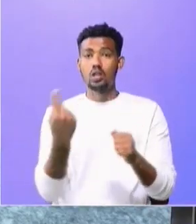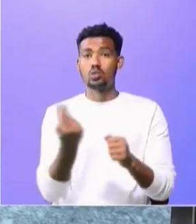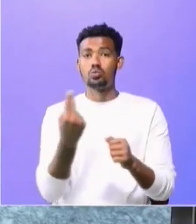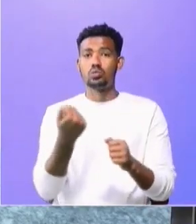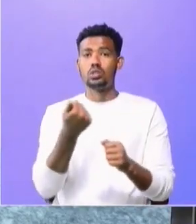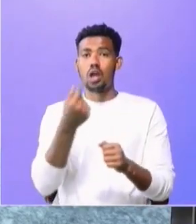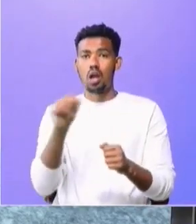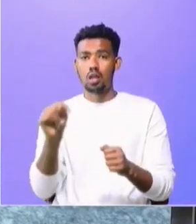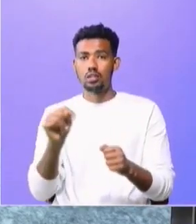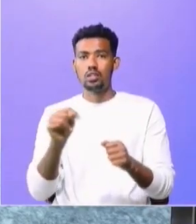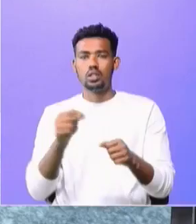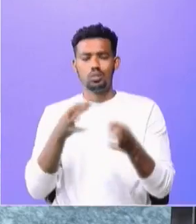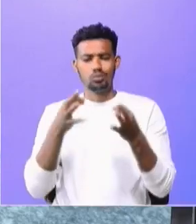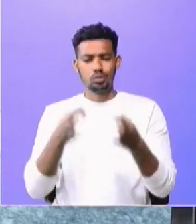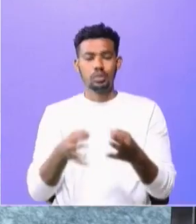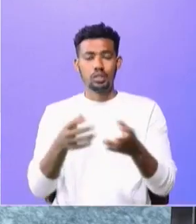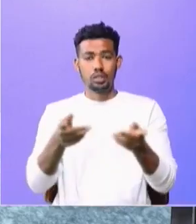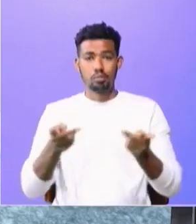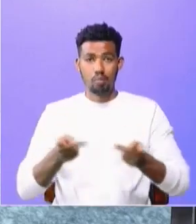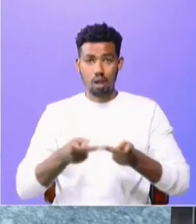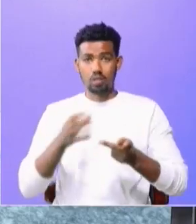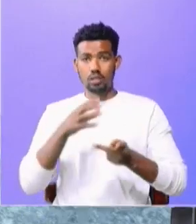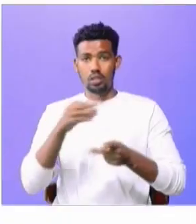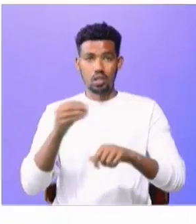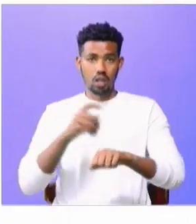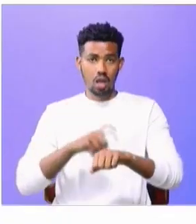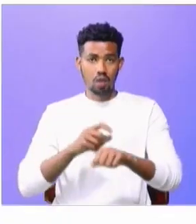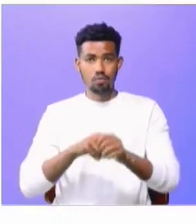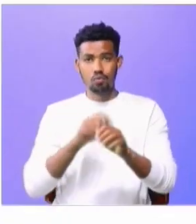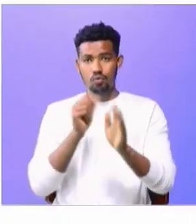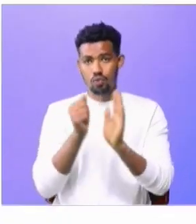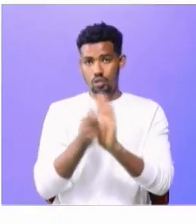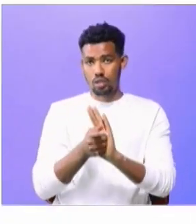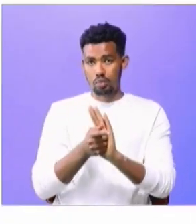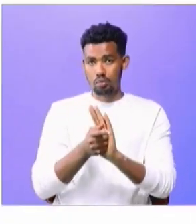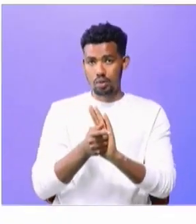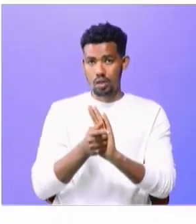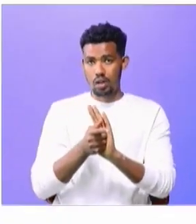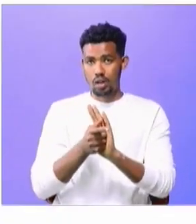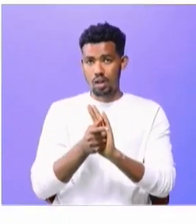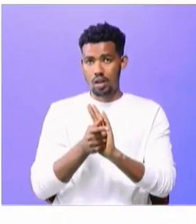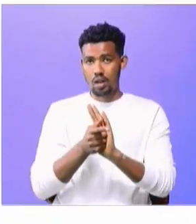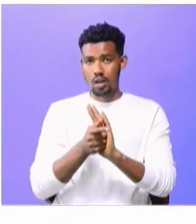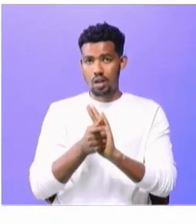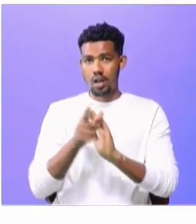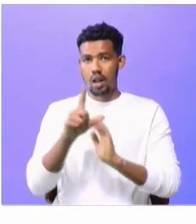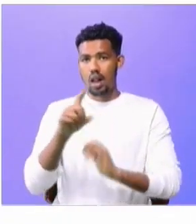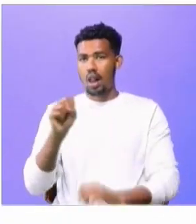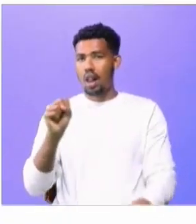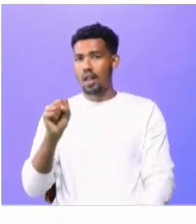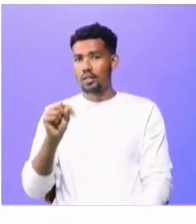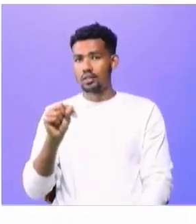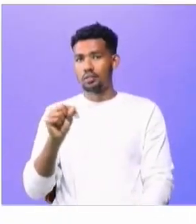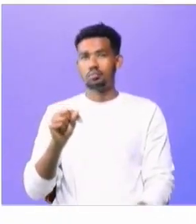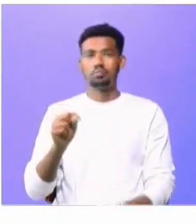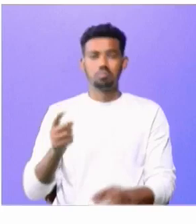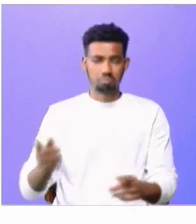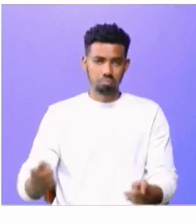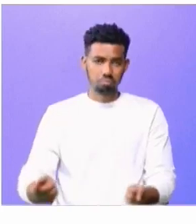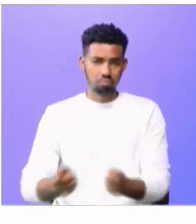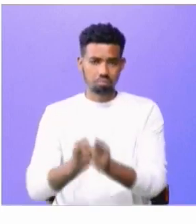time and place. For example, let us meet